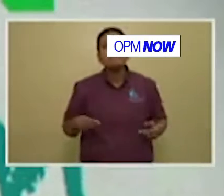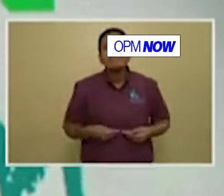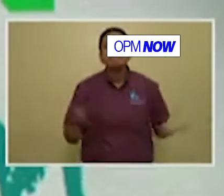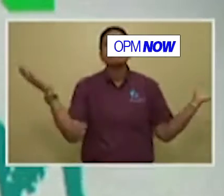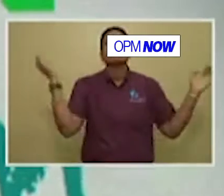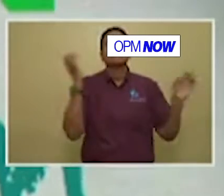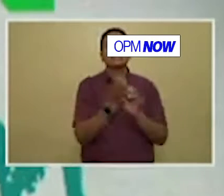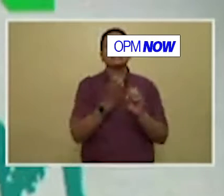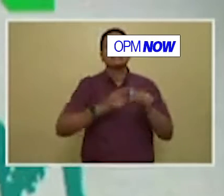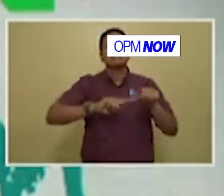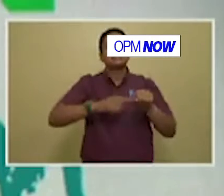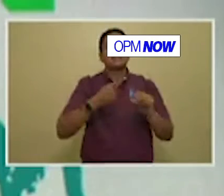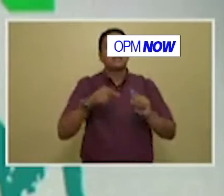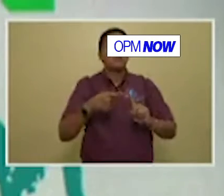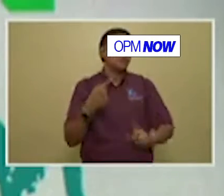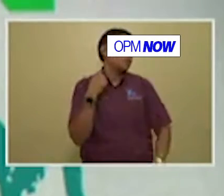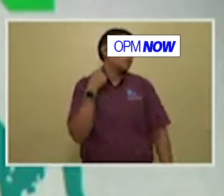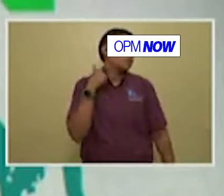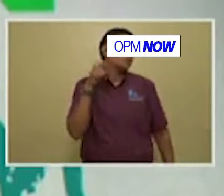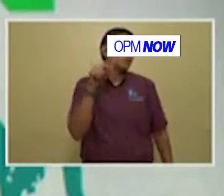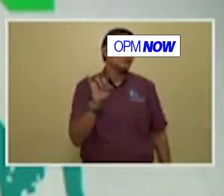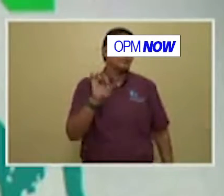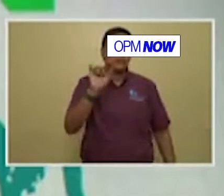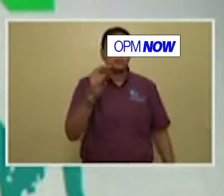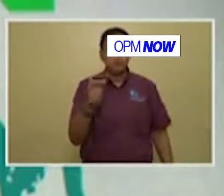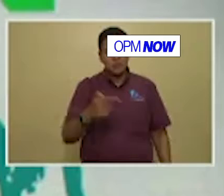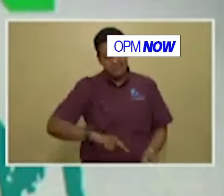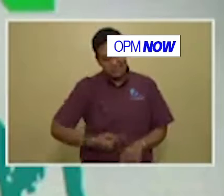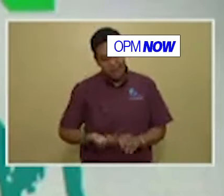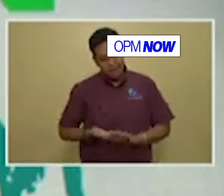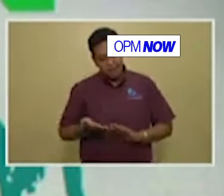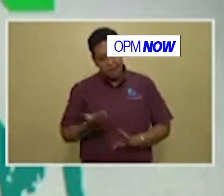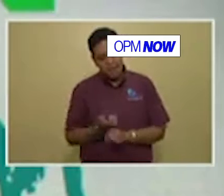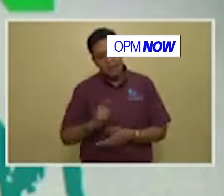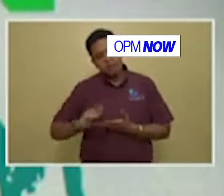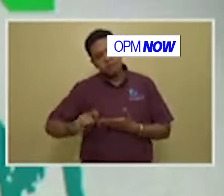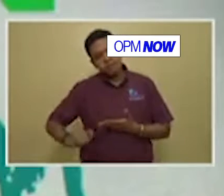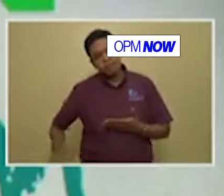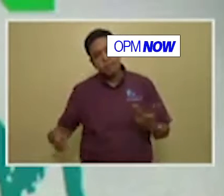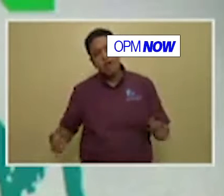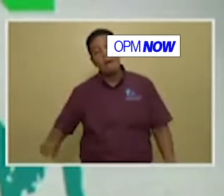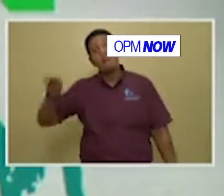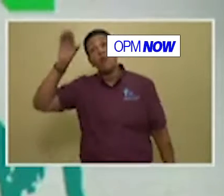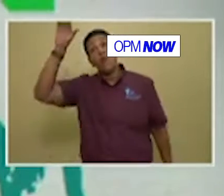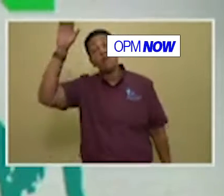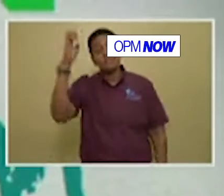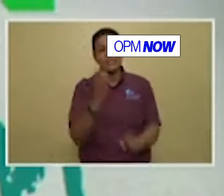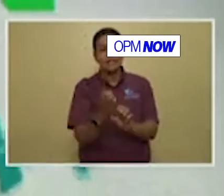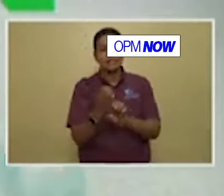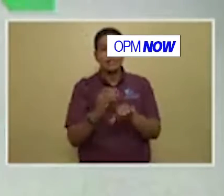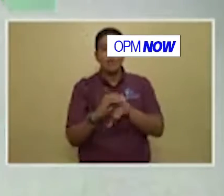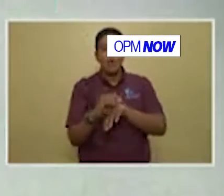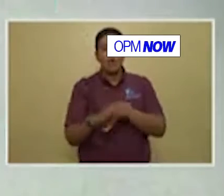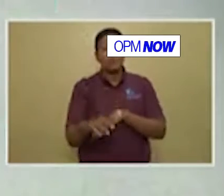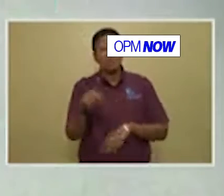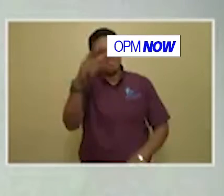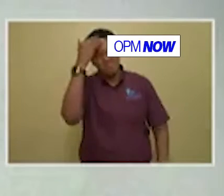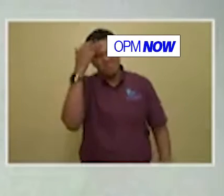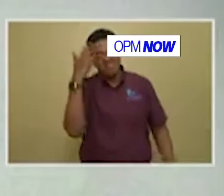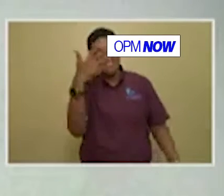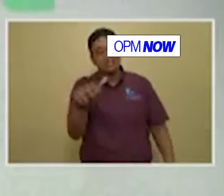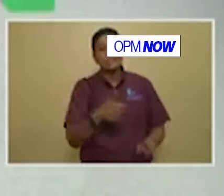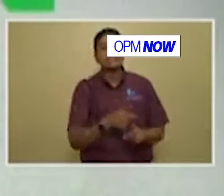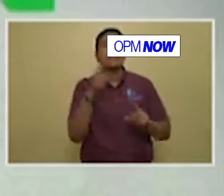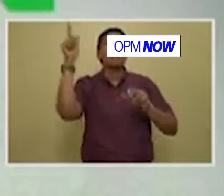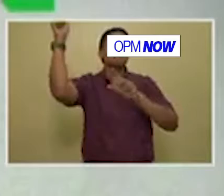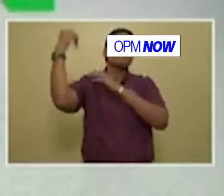will commence on June 28, 2021. The Overseas Exam Council, as you know, is